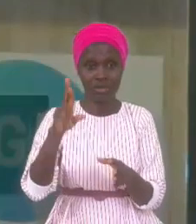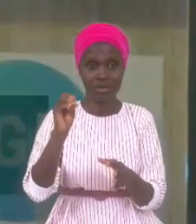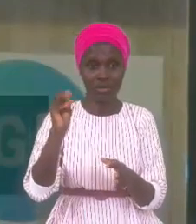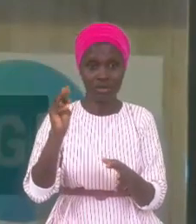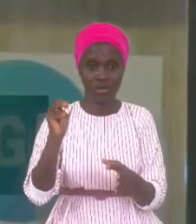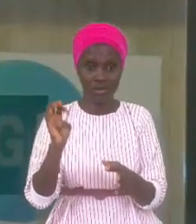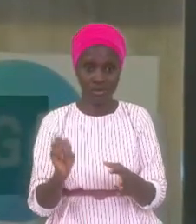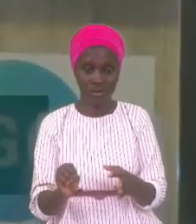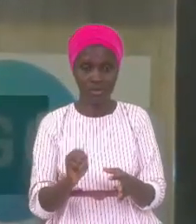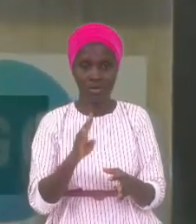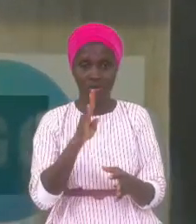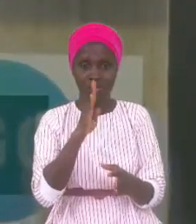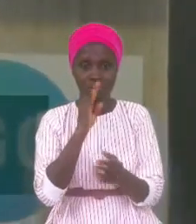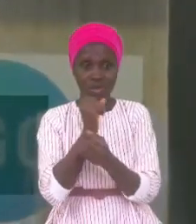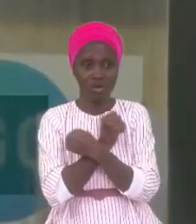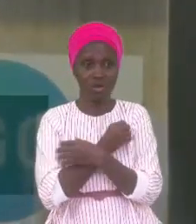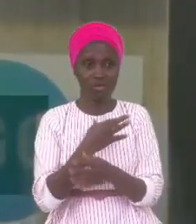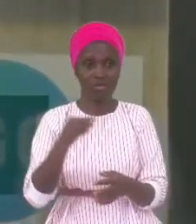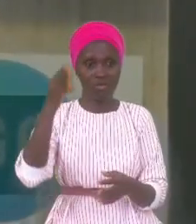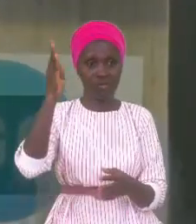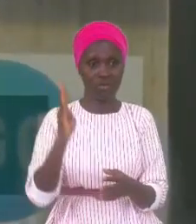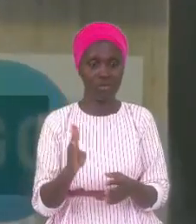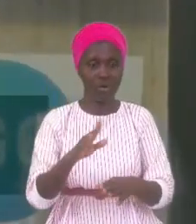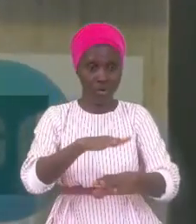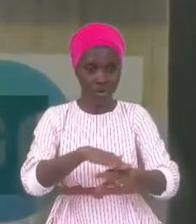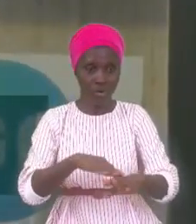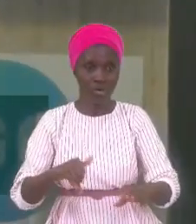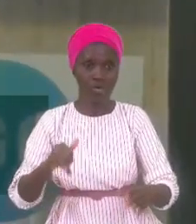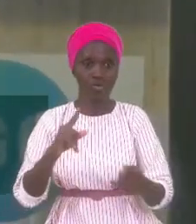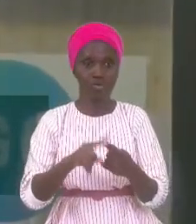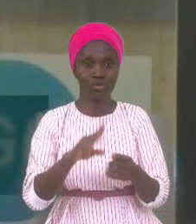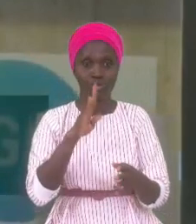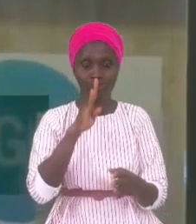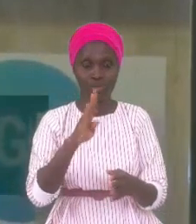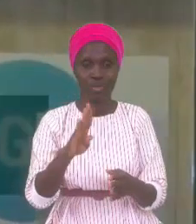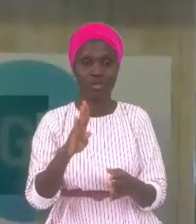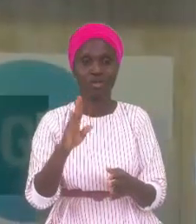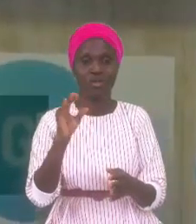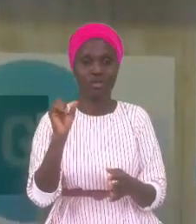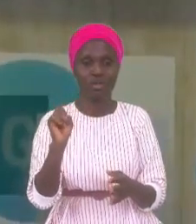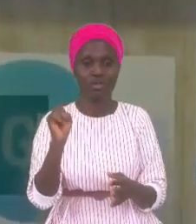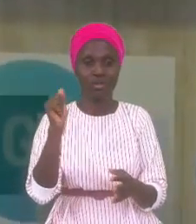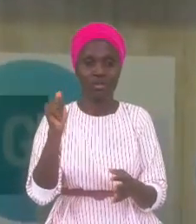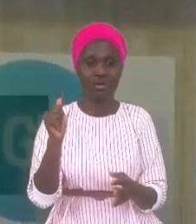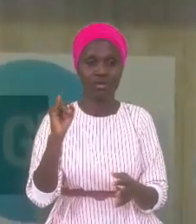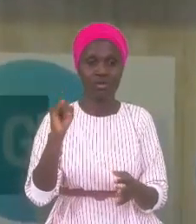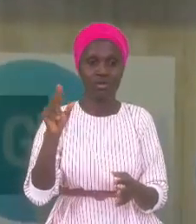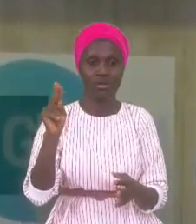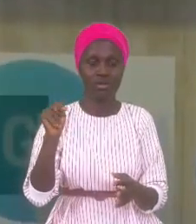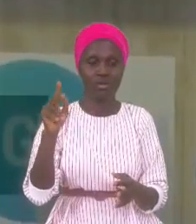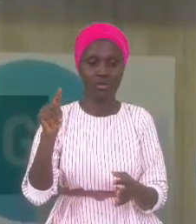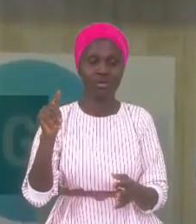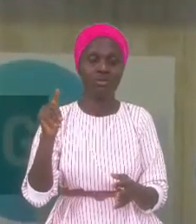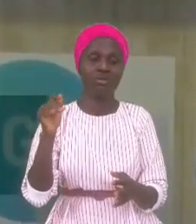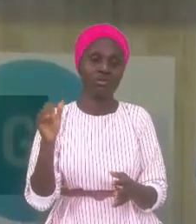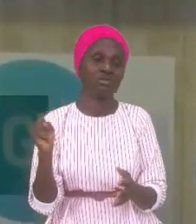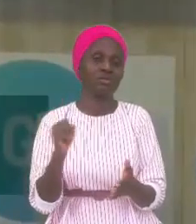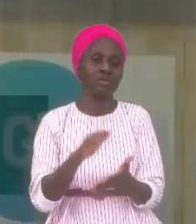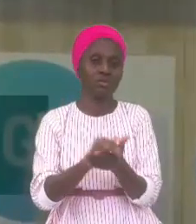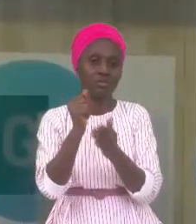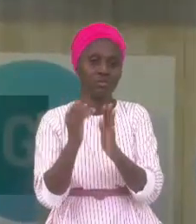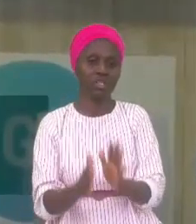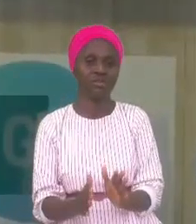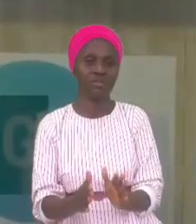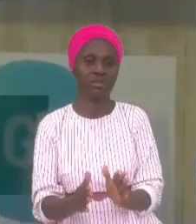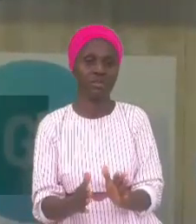God, called to be saints. Called to be saints. That's the calling of members of his church.